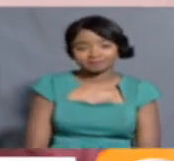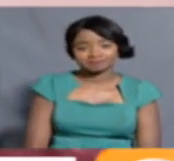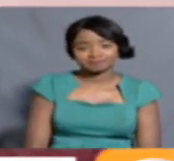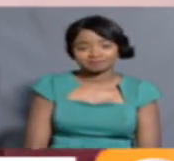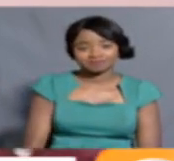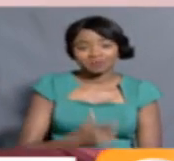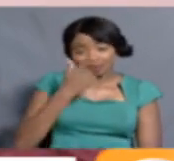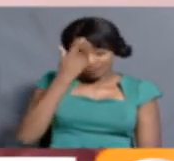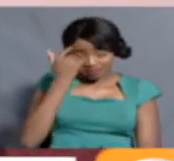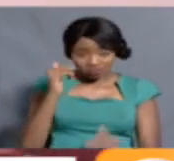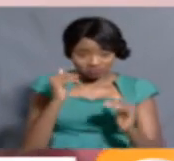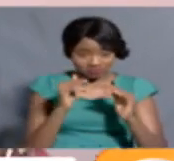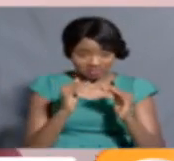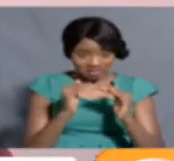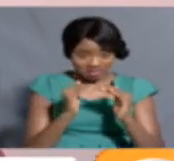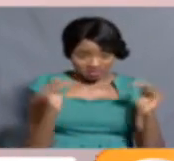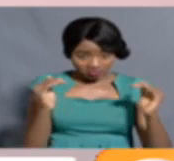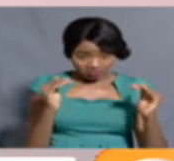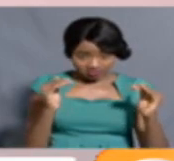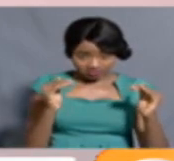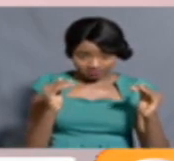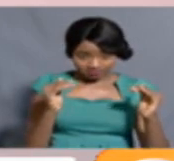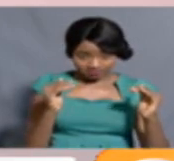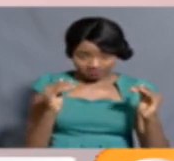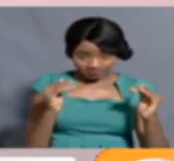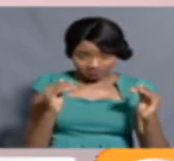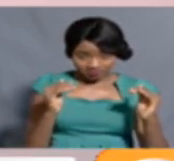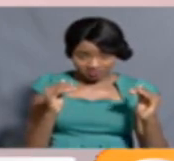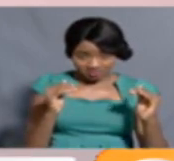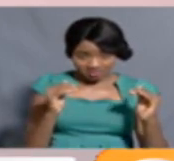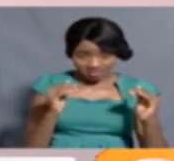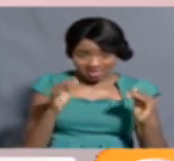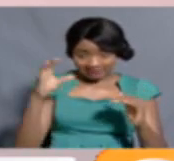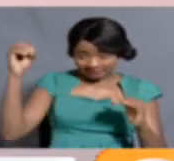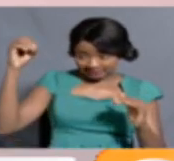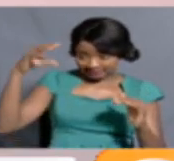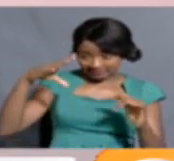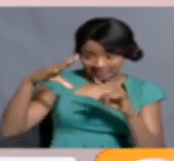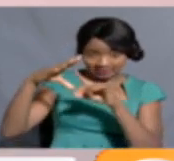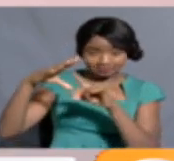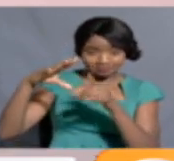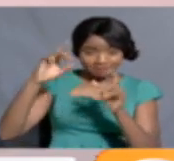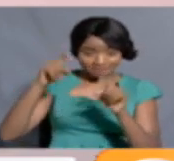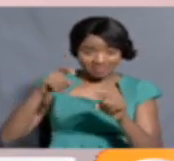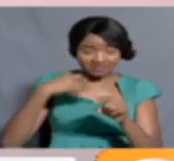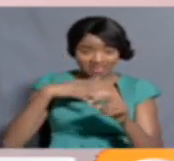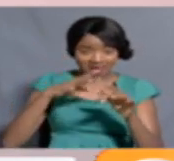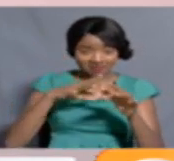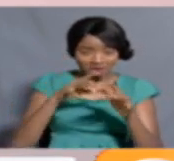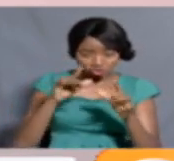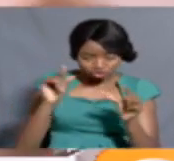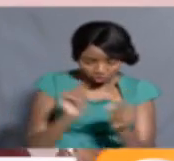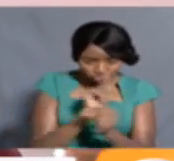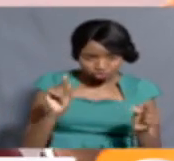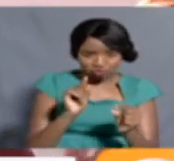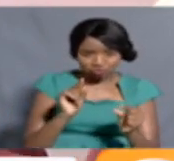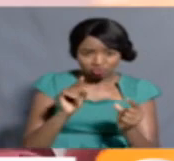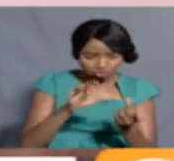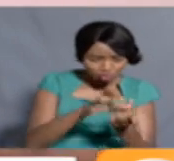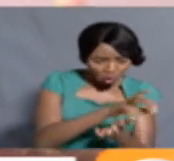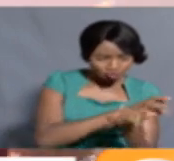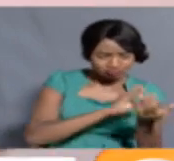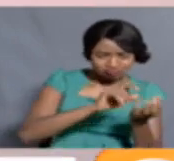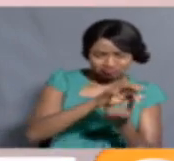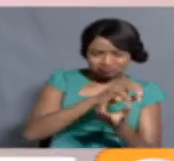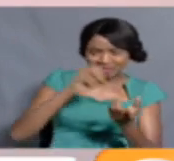in the equatorial region usually depends on the position of the sun. So we'll have like a short window, like, that's why they are